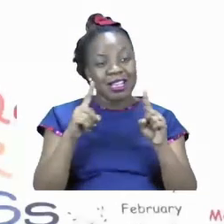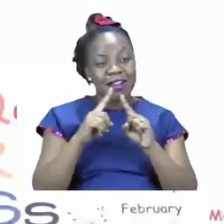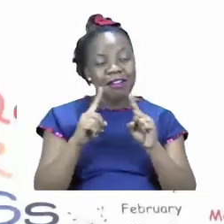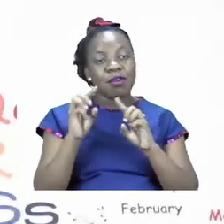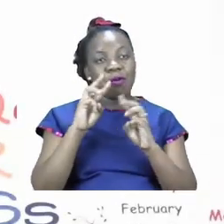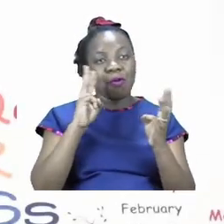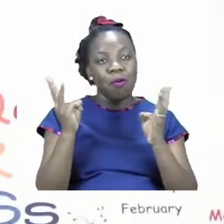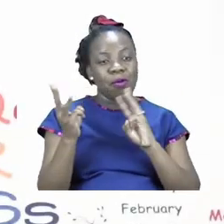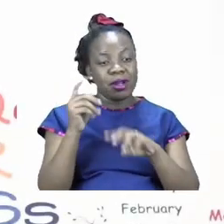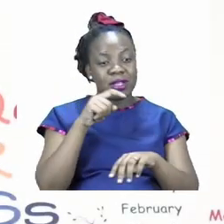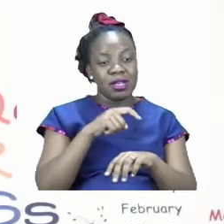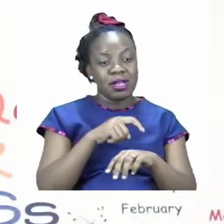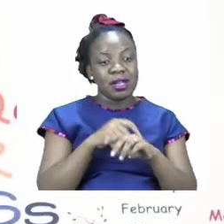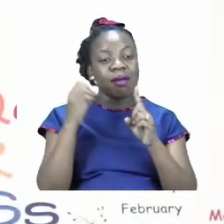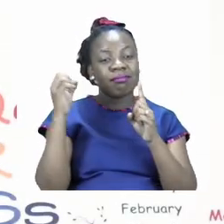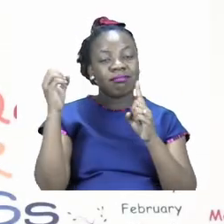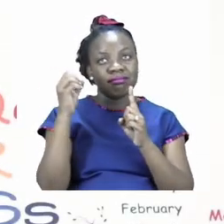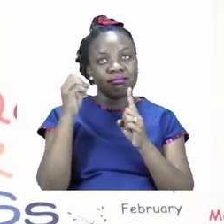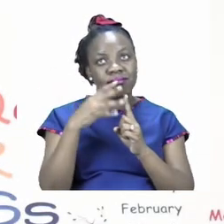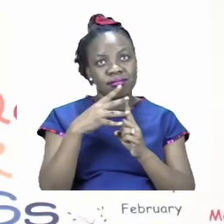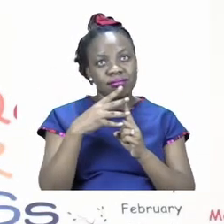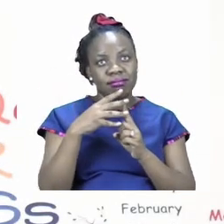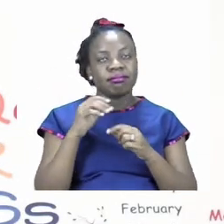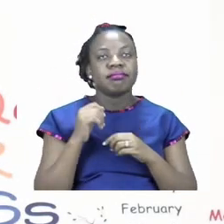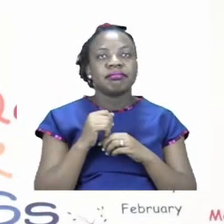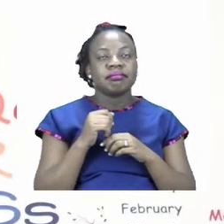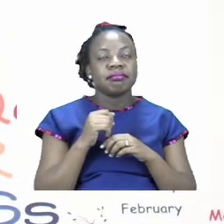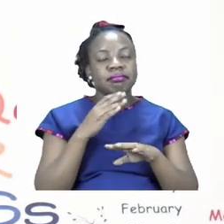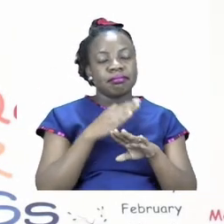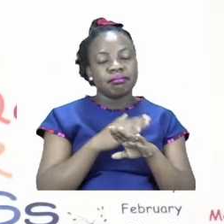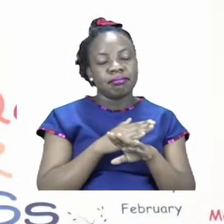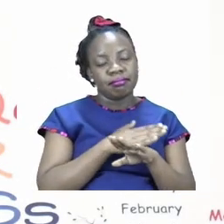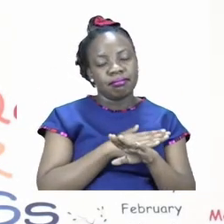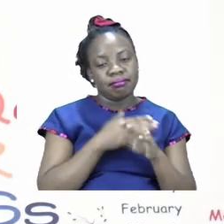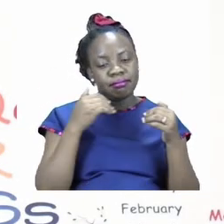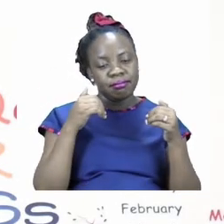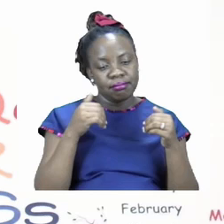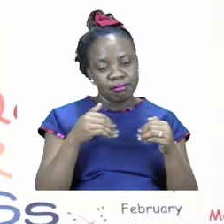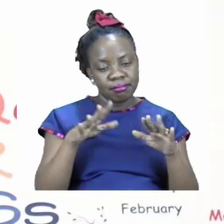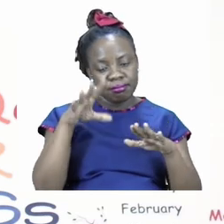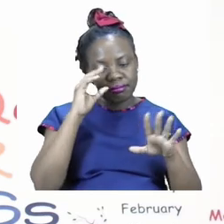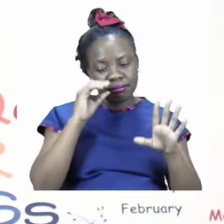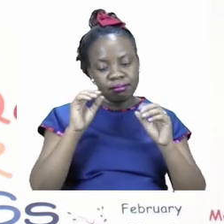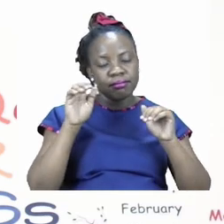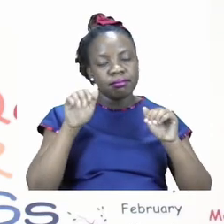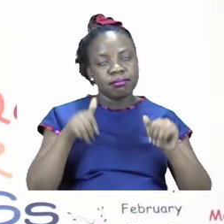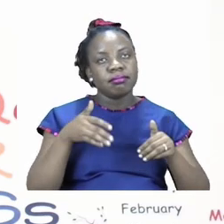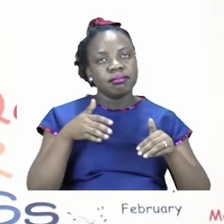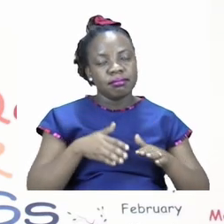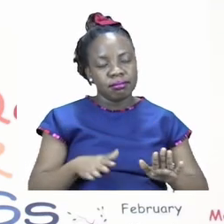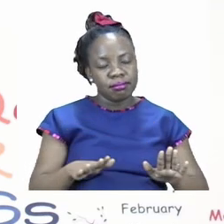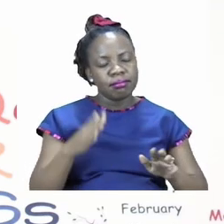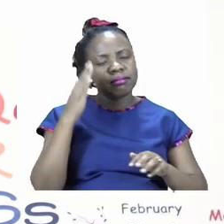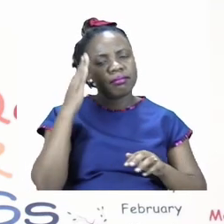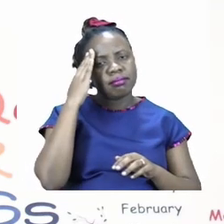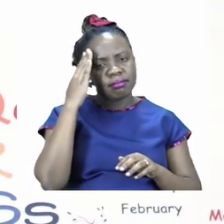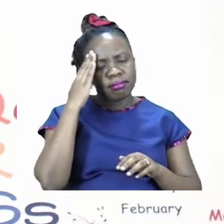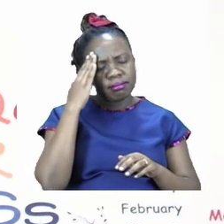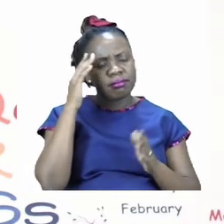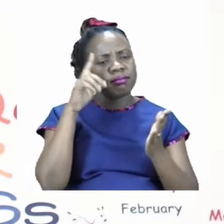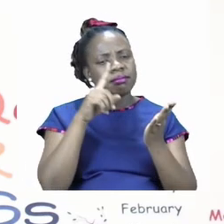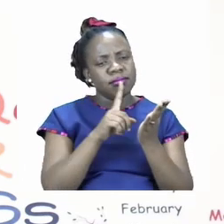effects of seasons. Before we get into any lessons, boys and girls, we know that we need to